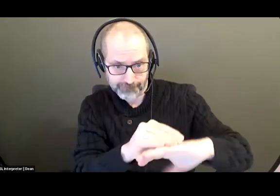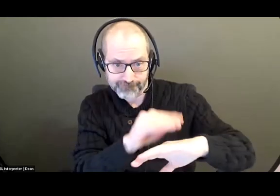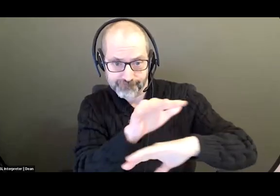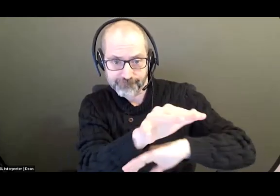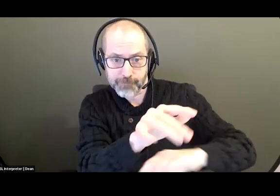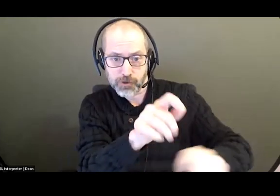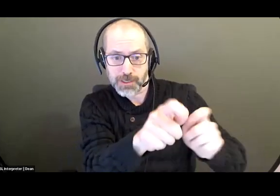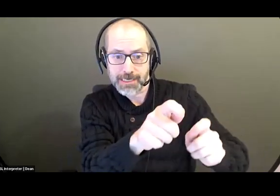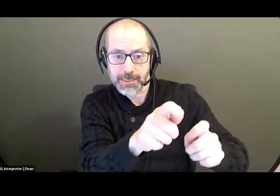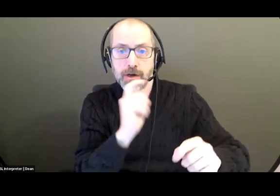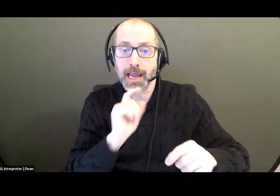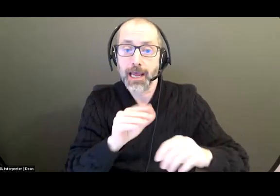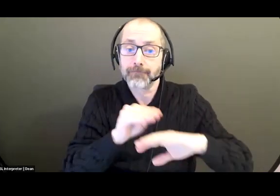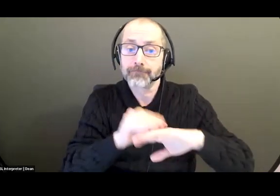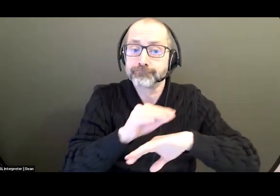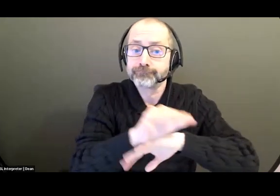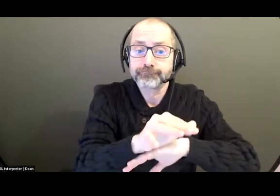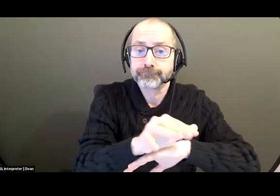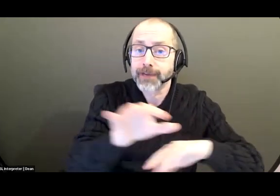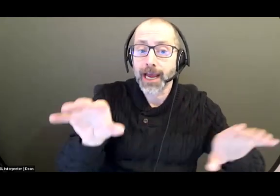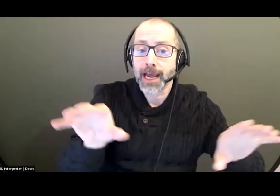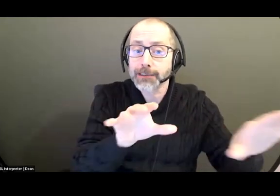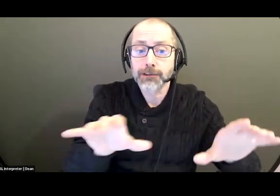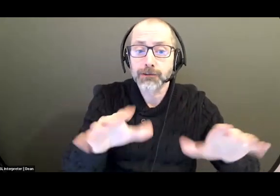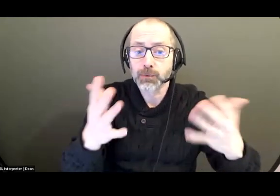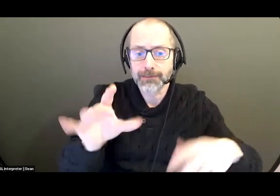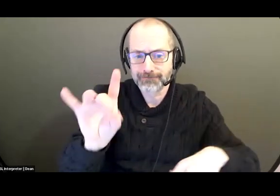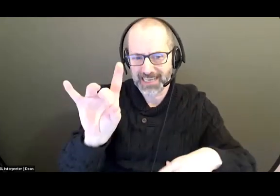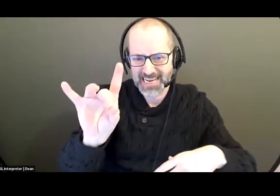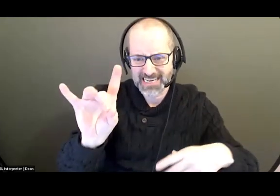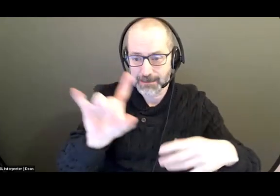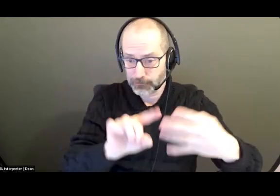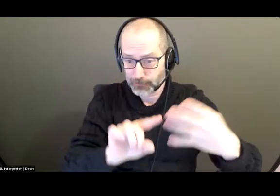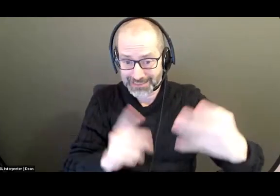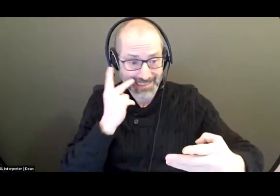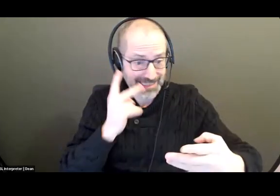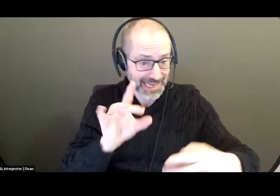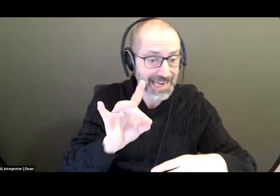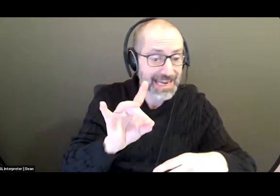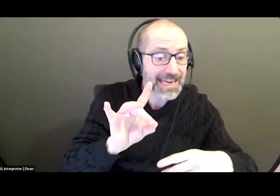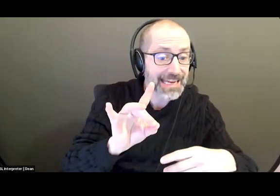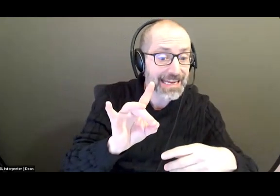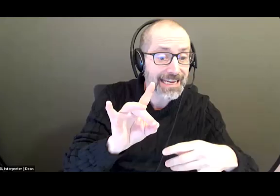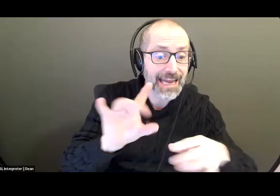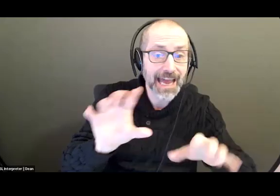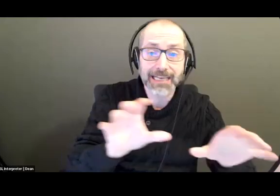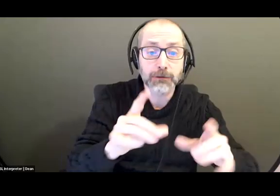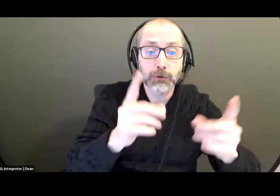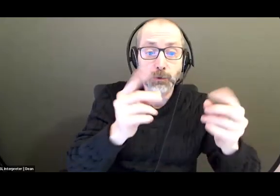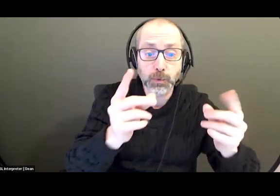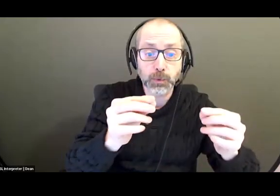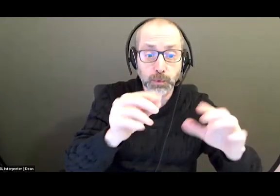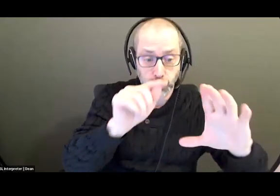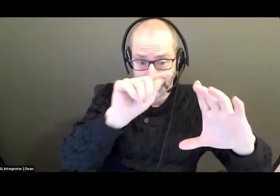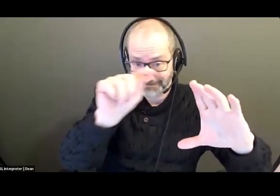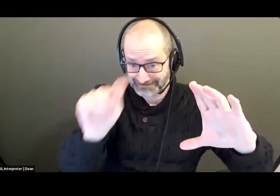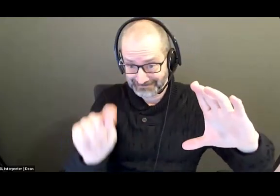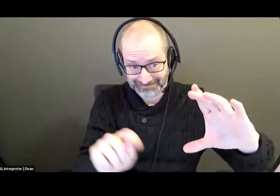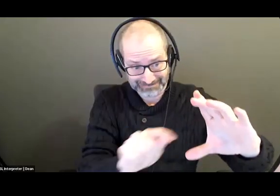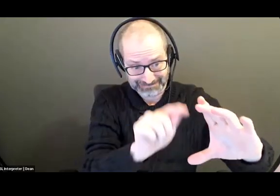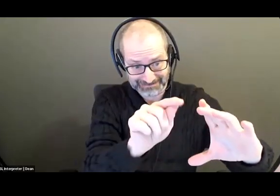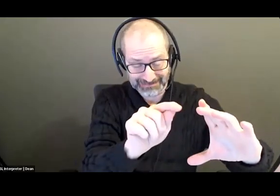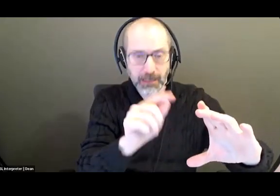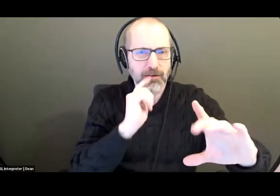shows us where we have influence to act, and it gives us 8 actions that we can take. The actions are shown on the